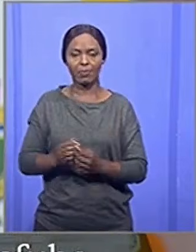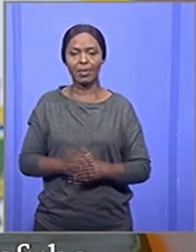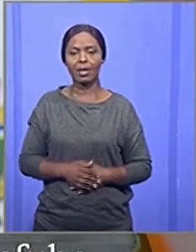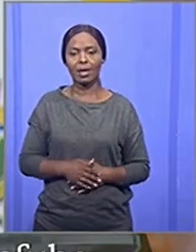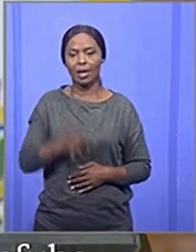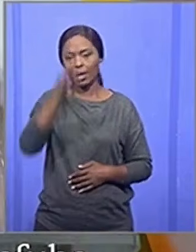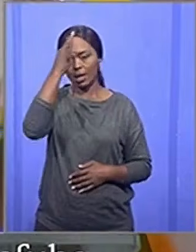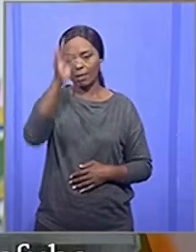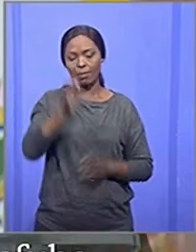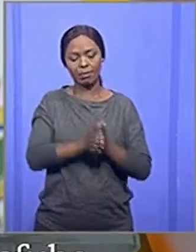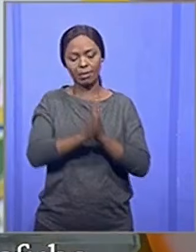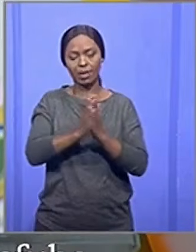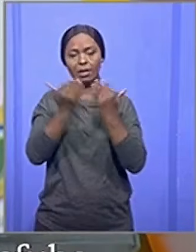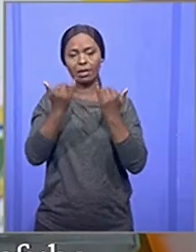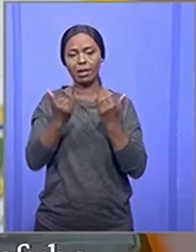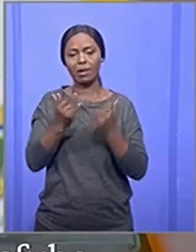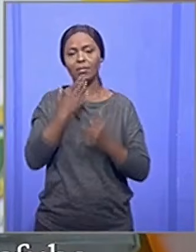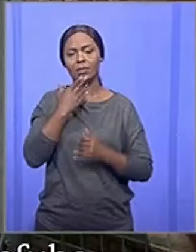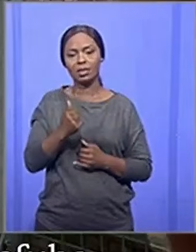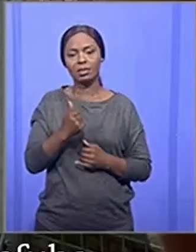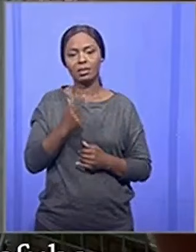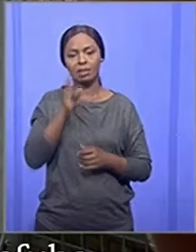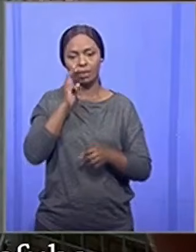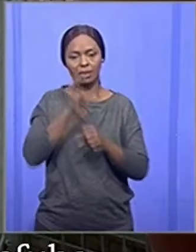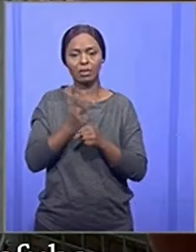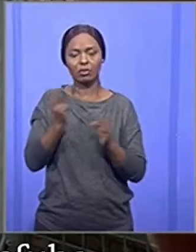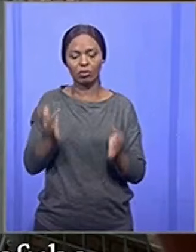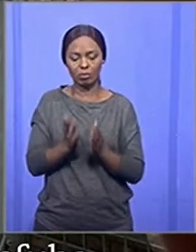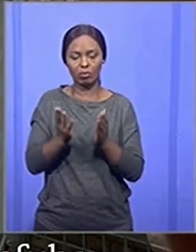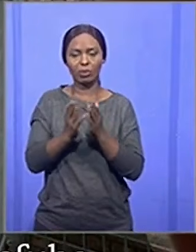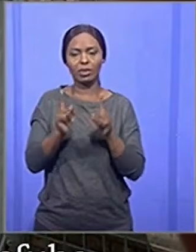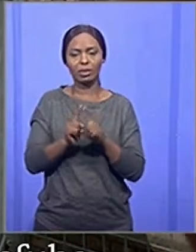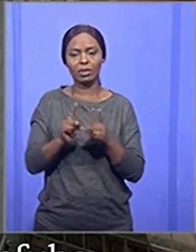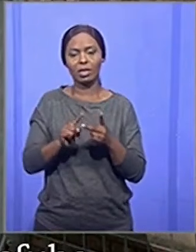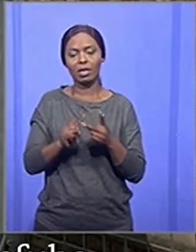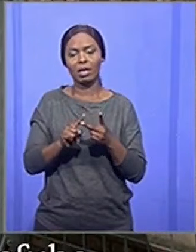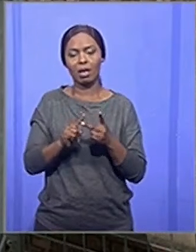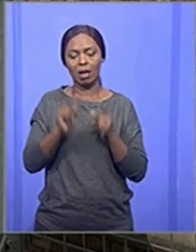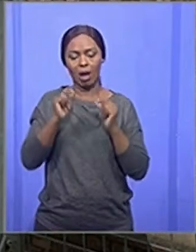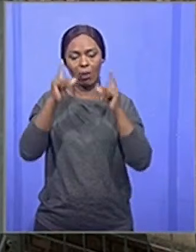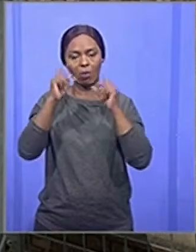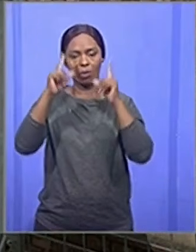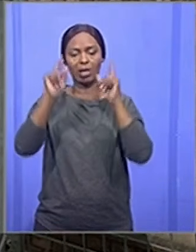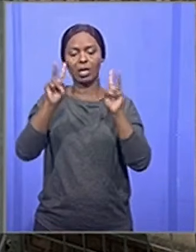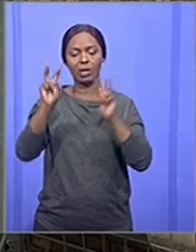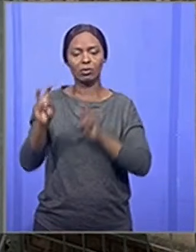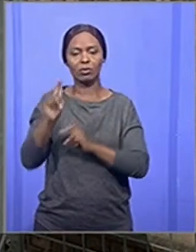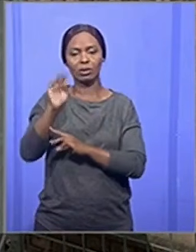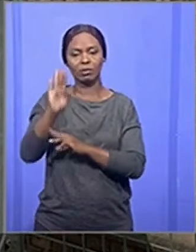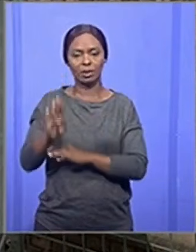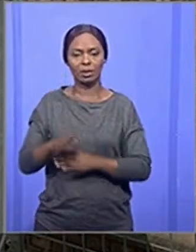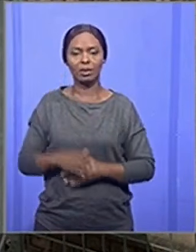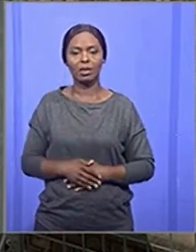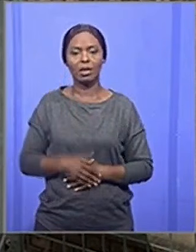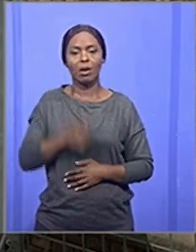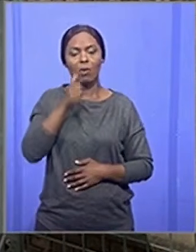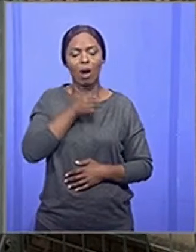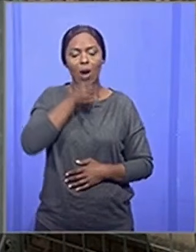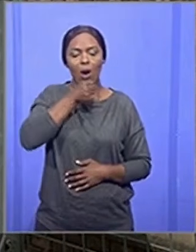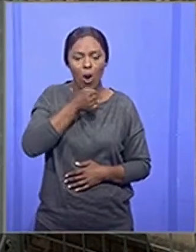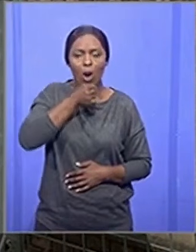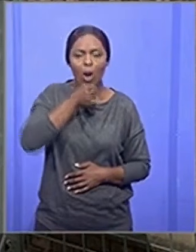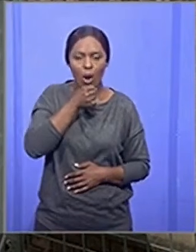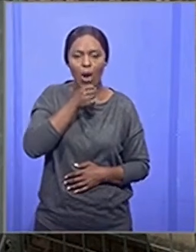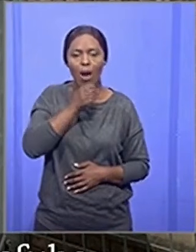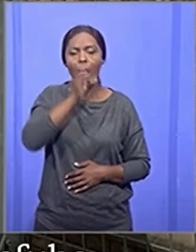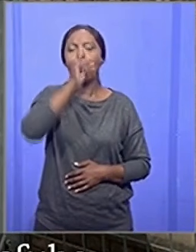o tsepamisa maikutlo lefung la lefuba. We are saying to our people, even when they cough, they must close